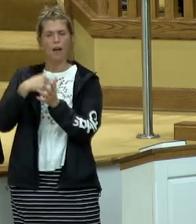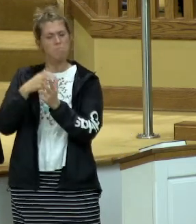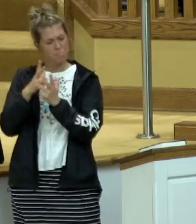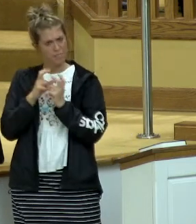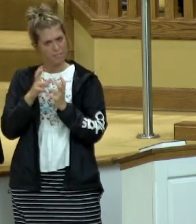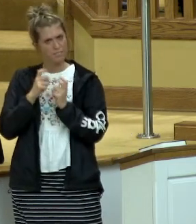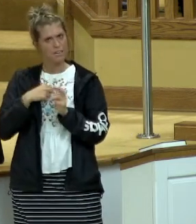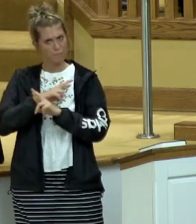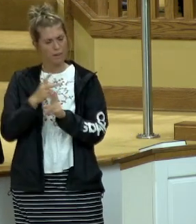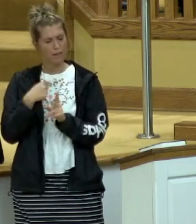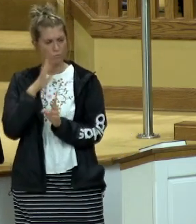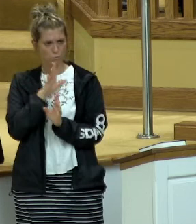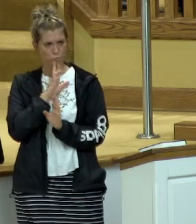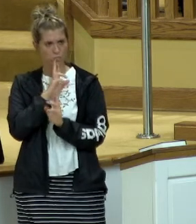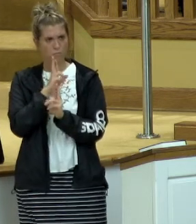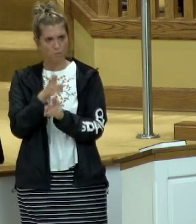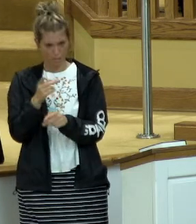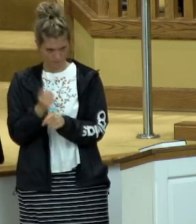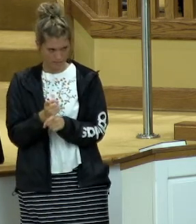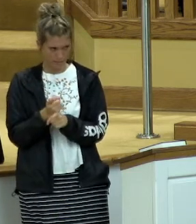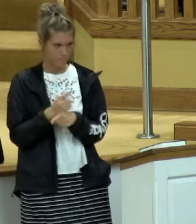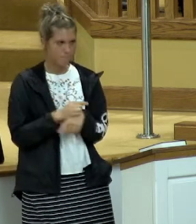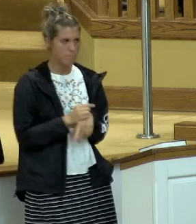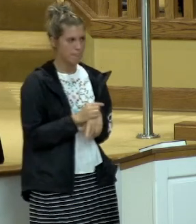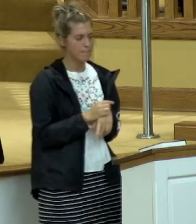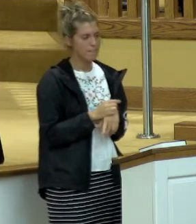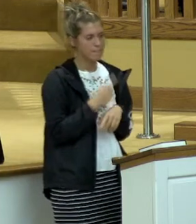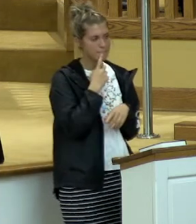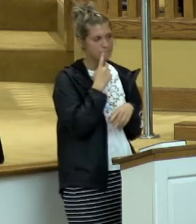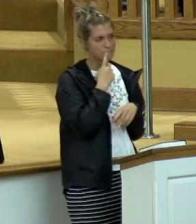listening. It shows God you're responding.